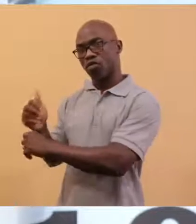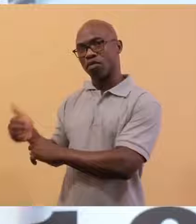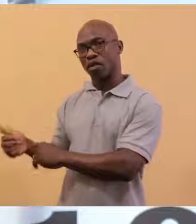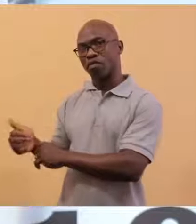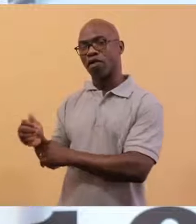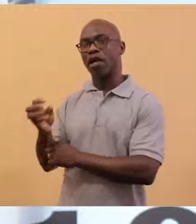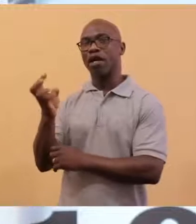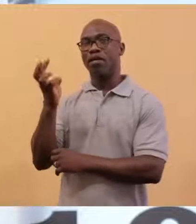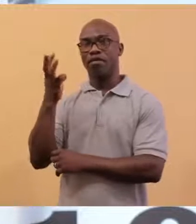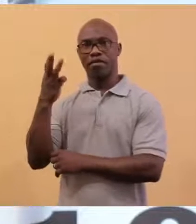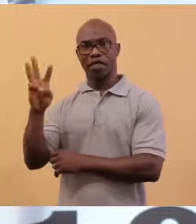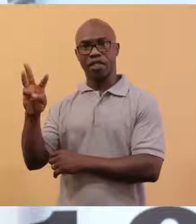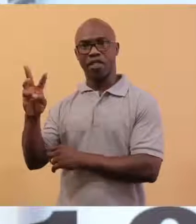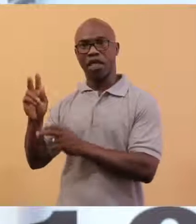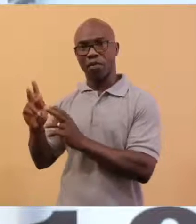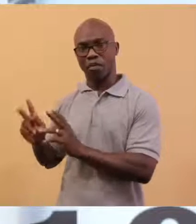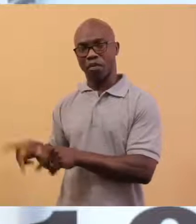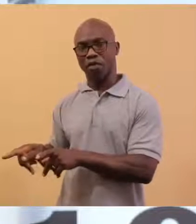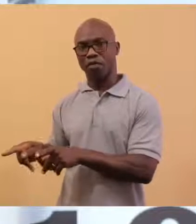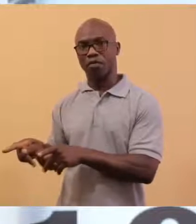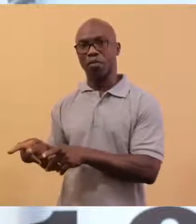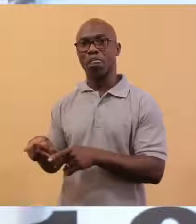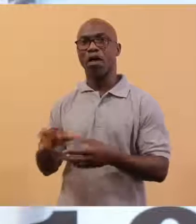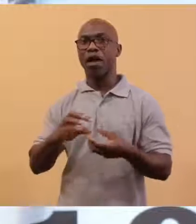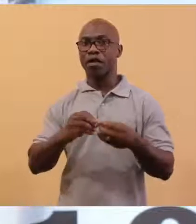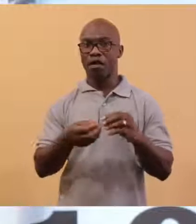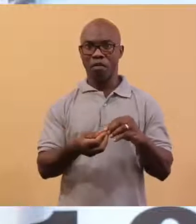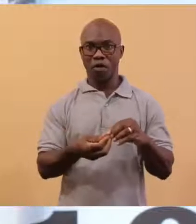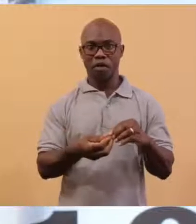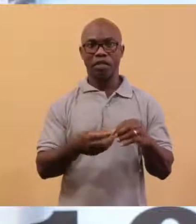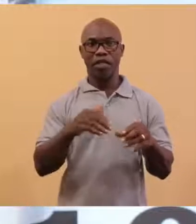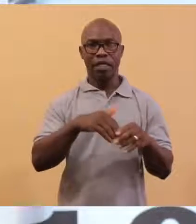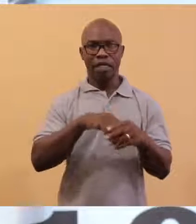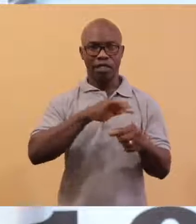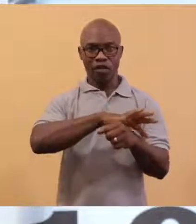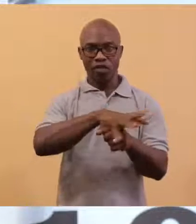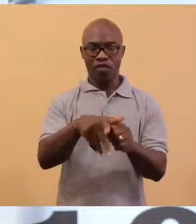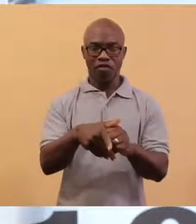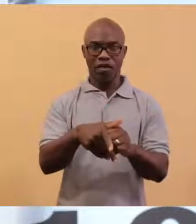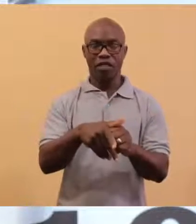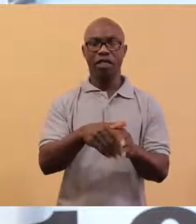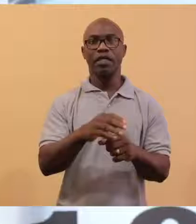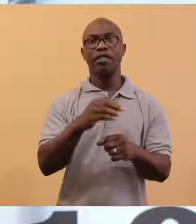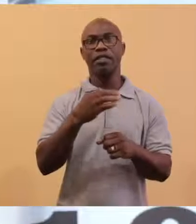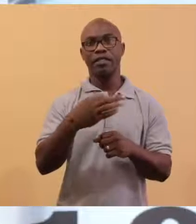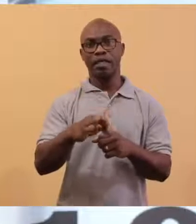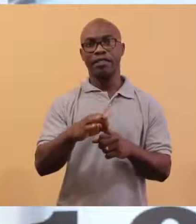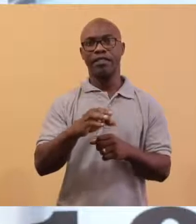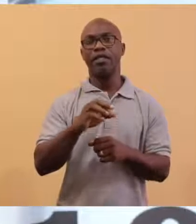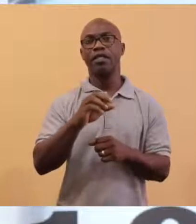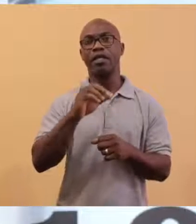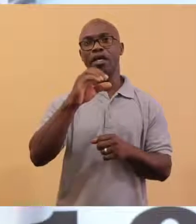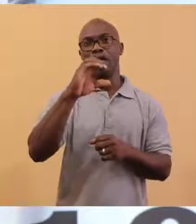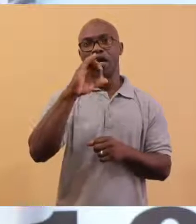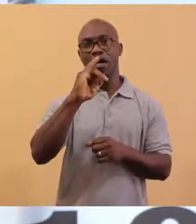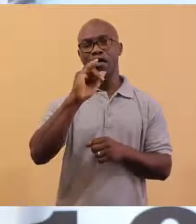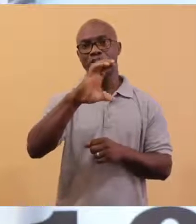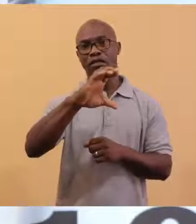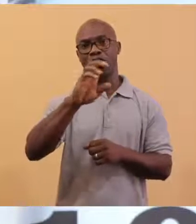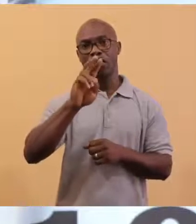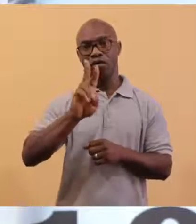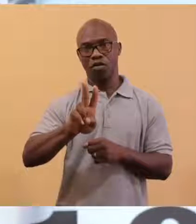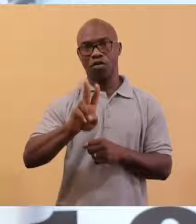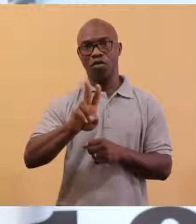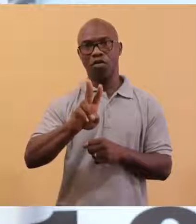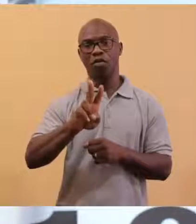have 16 persons, and the number of patients in the COVID-19 ICU is 1. We